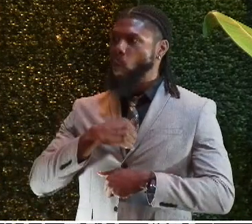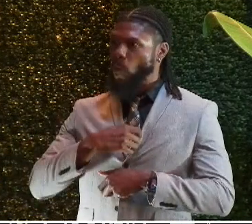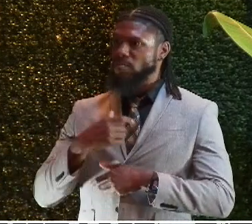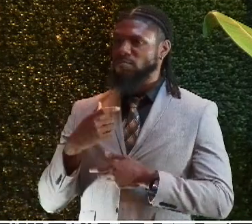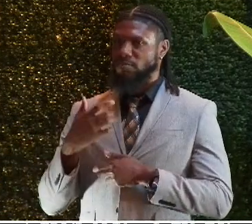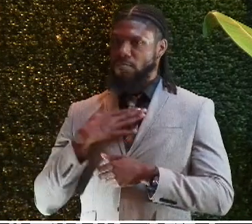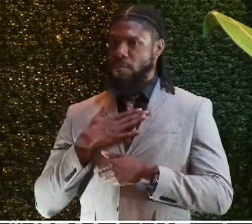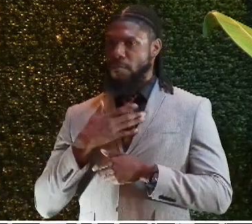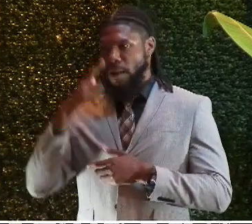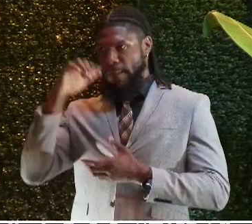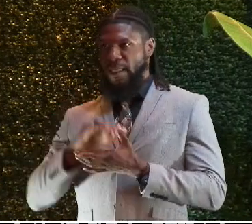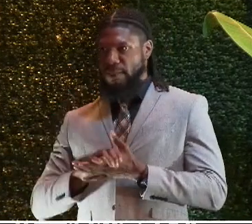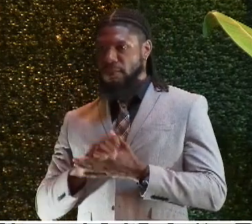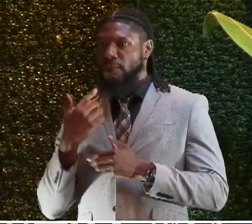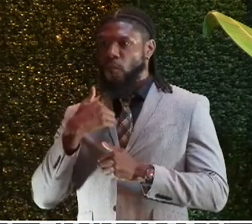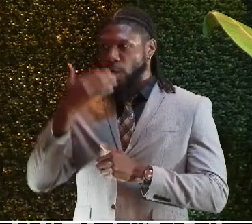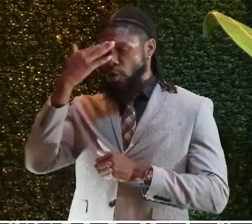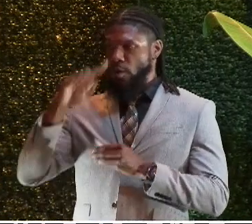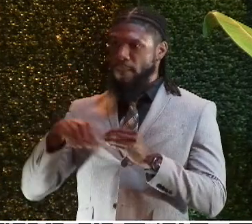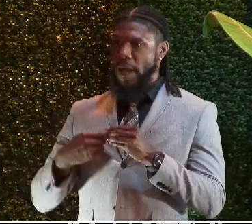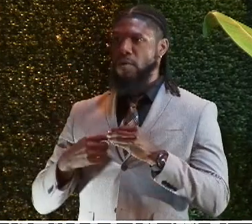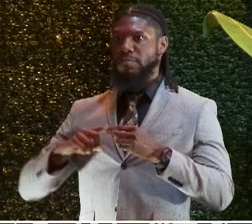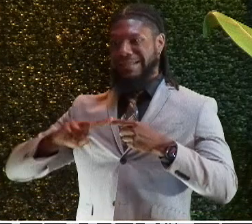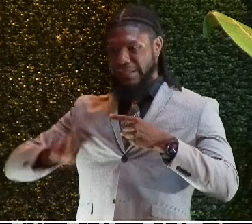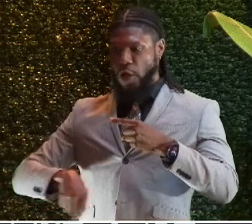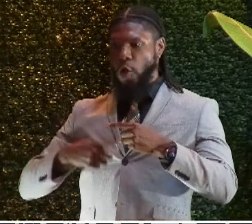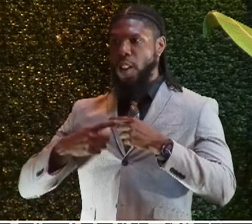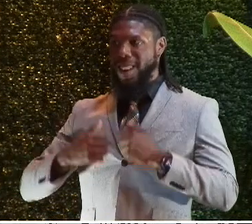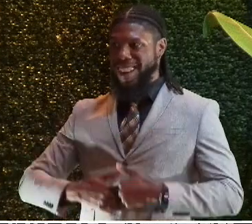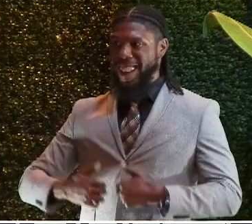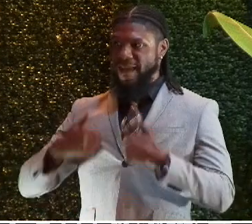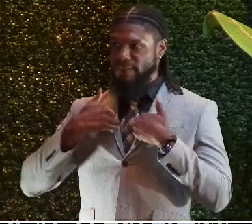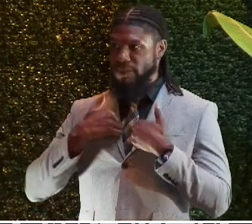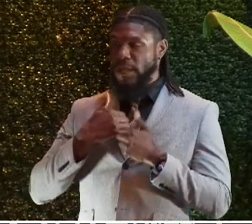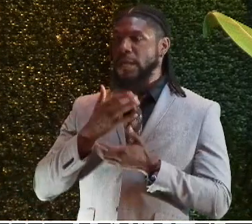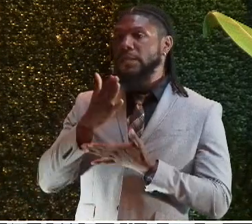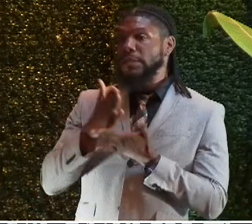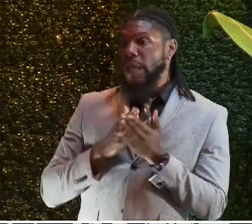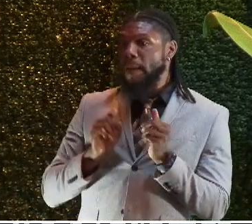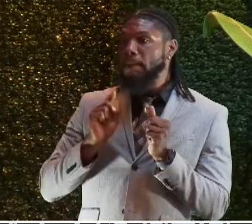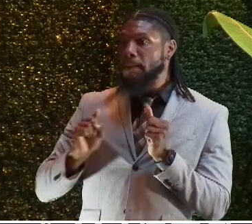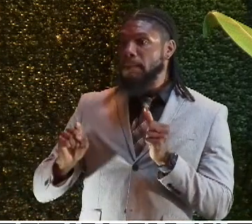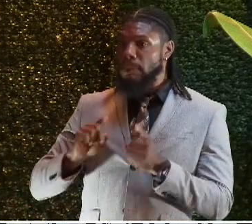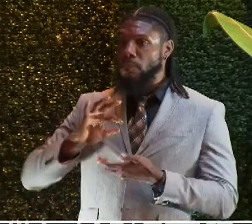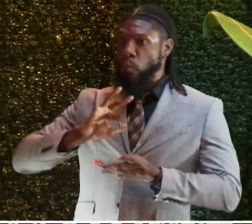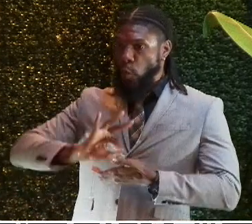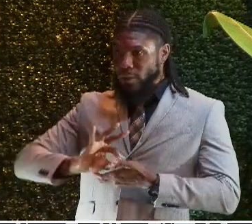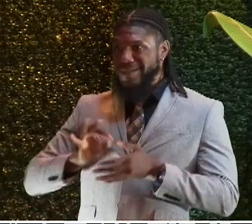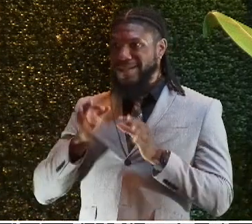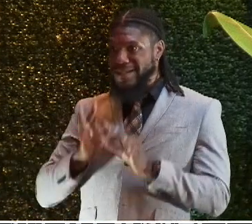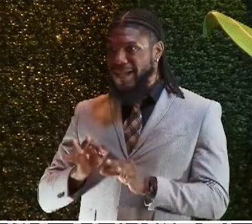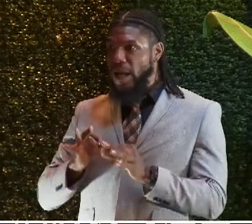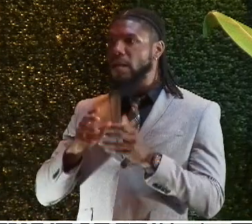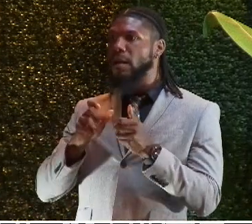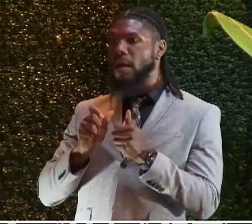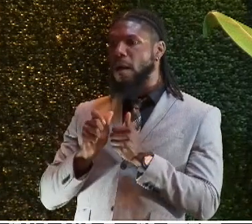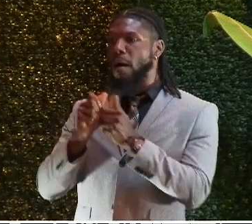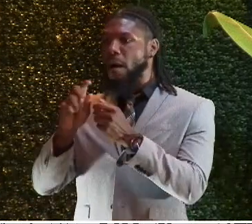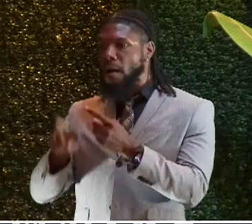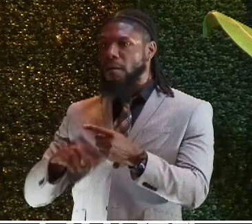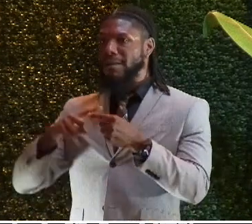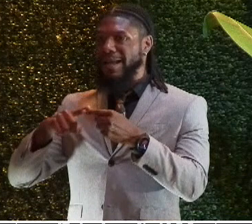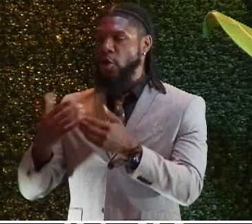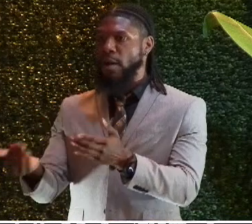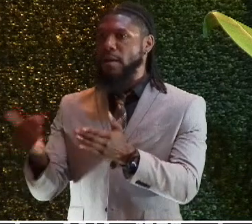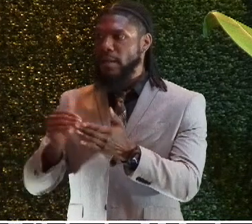the cycle of life and death, right? And we believe that some Buddhists choose to get back on that cycle, not to reach